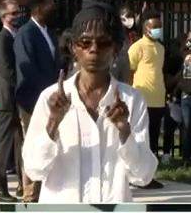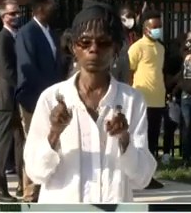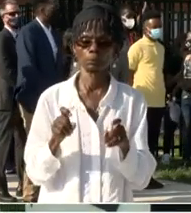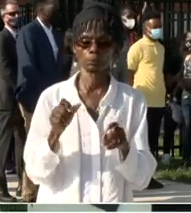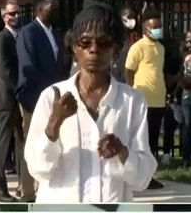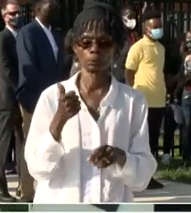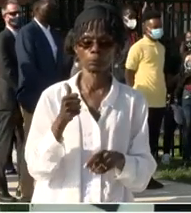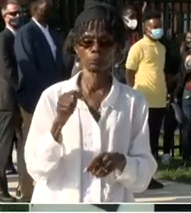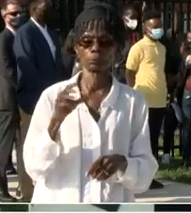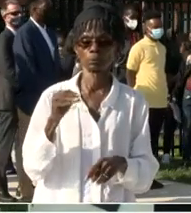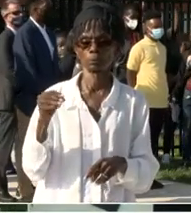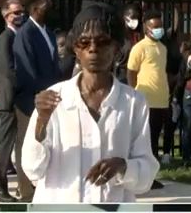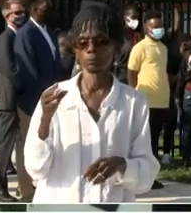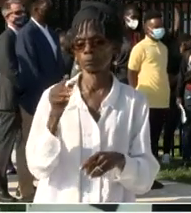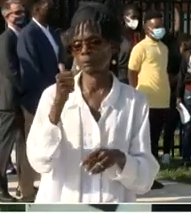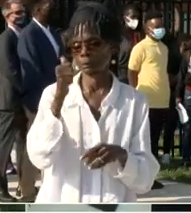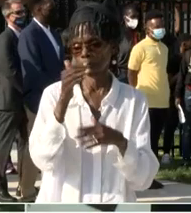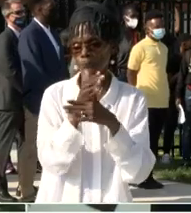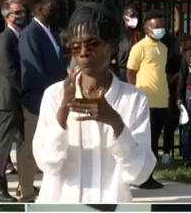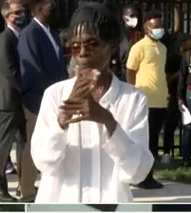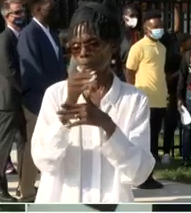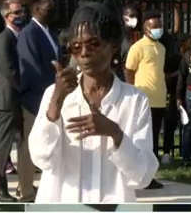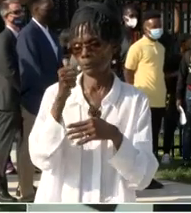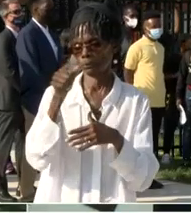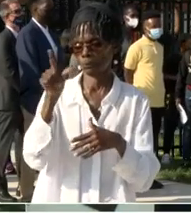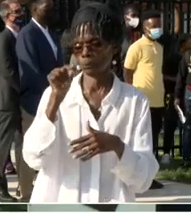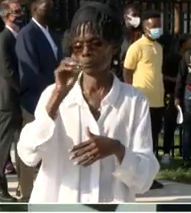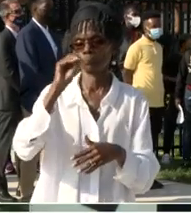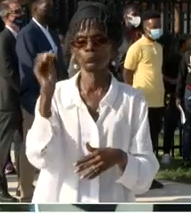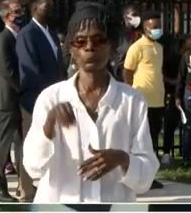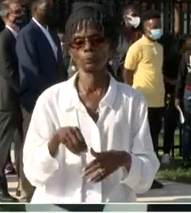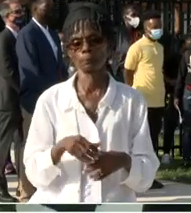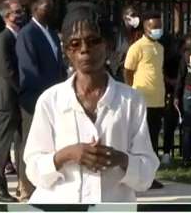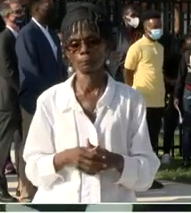asymptomatic protocols randomly weekly.